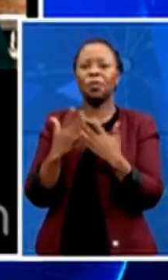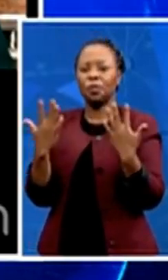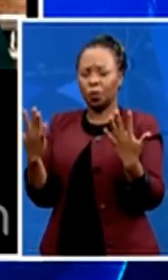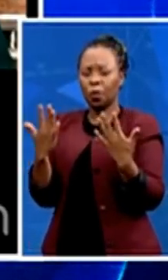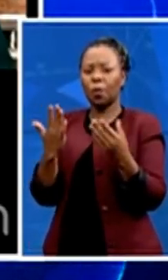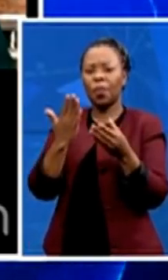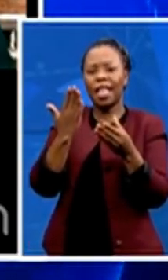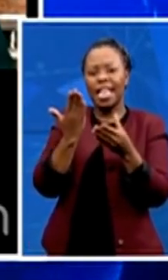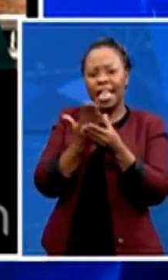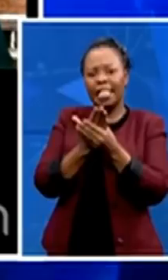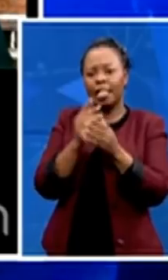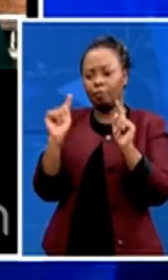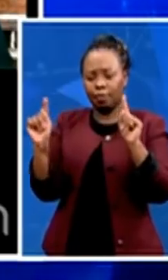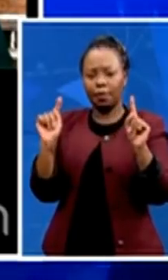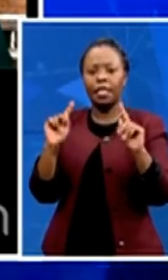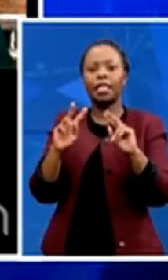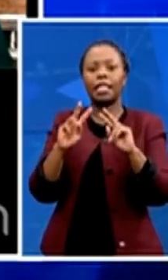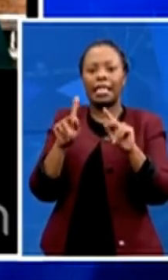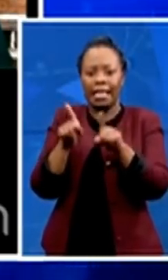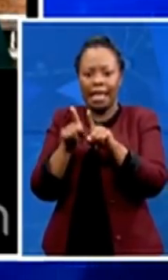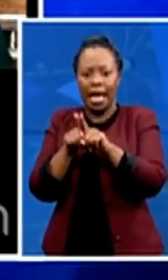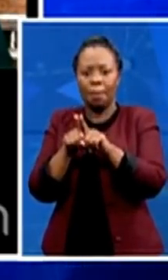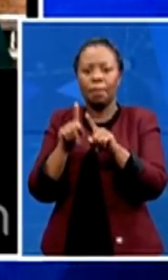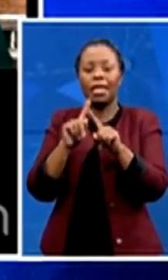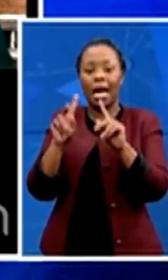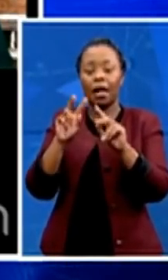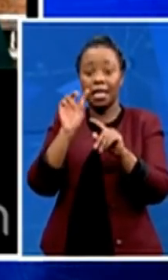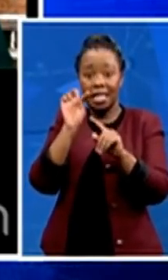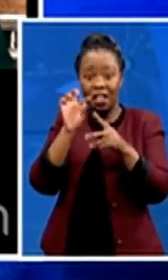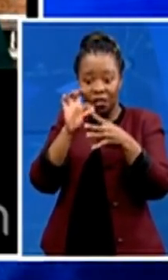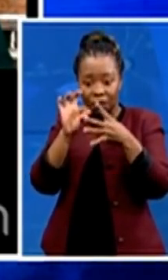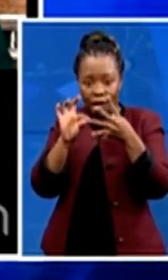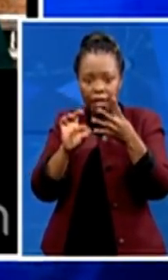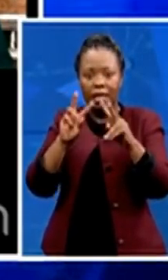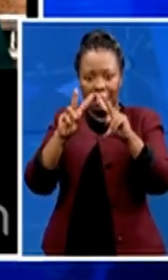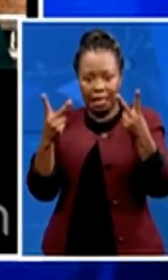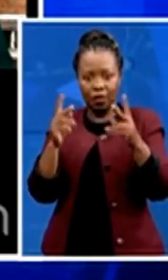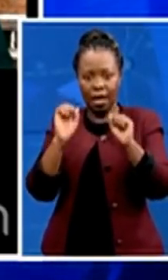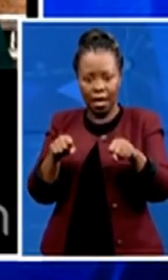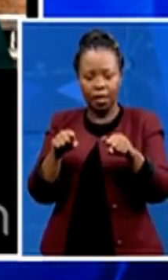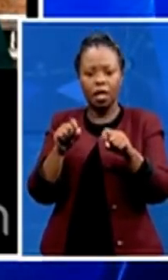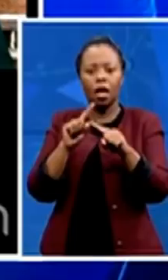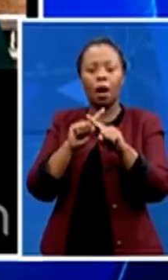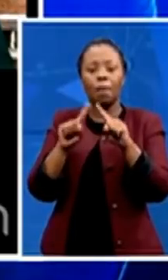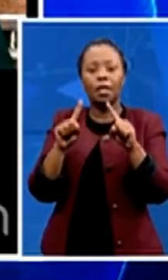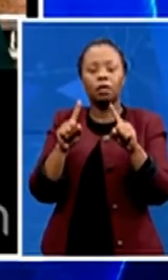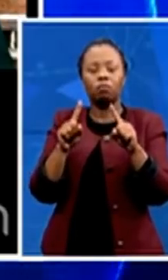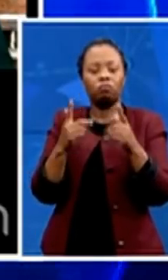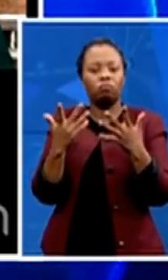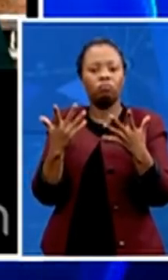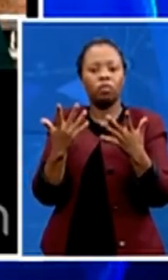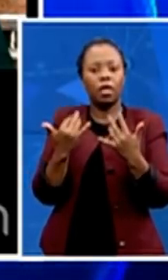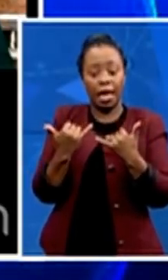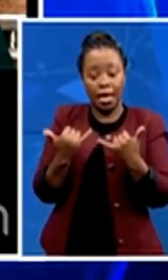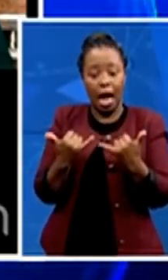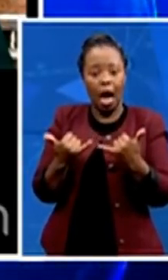The question is whether those are material distinguishing factors for the purposes of what we are here about today. And my